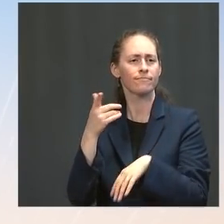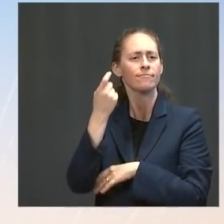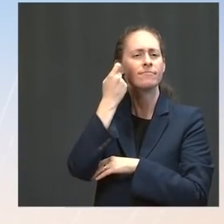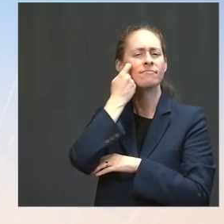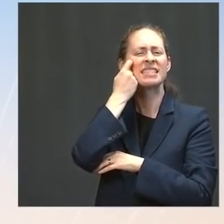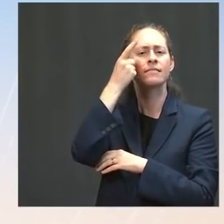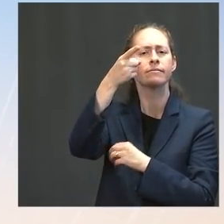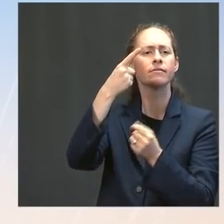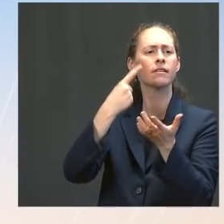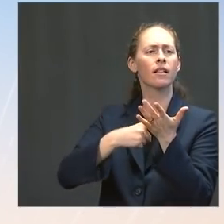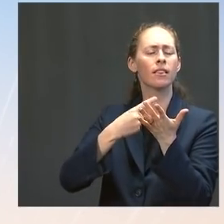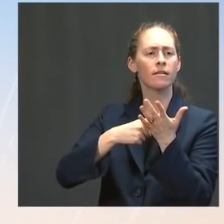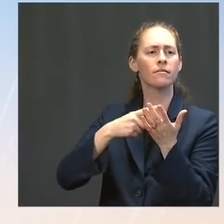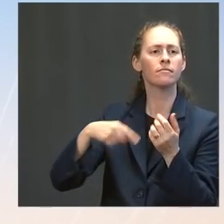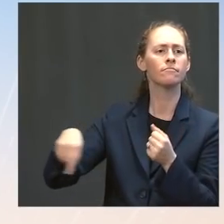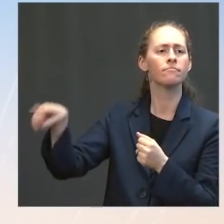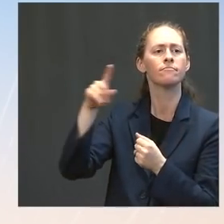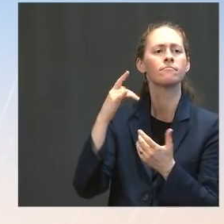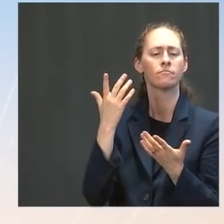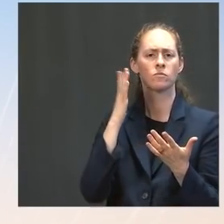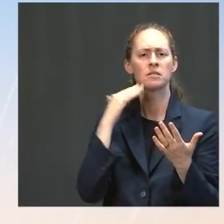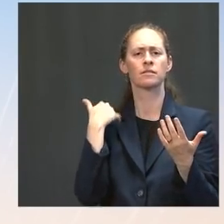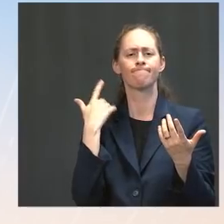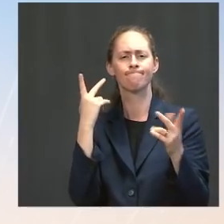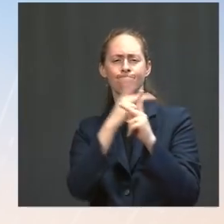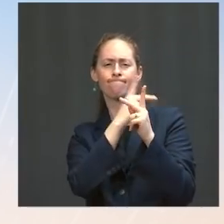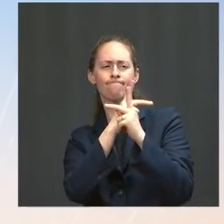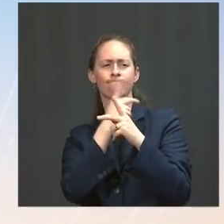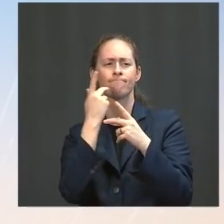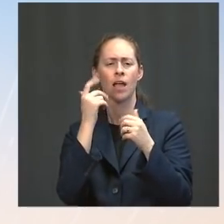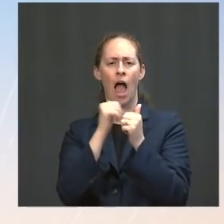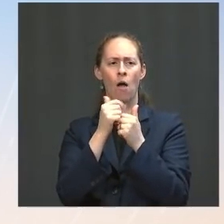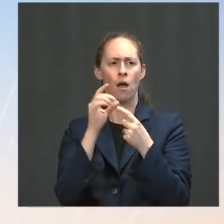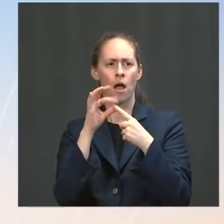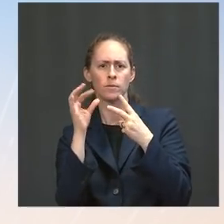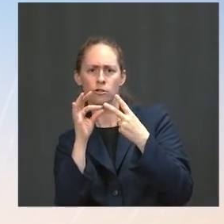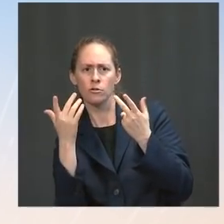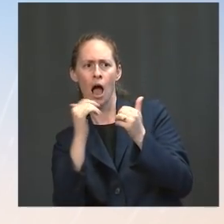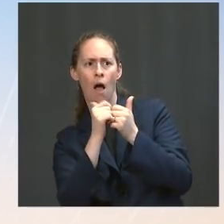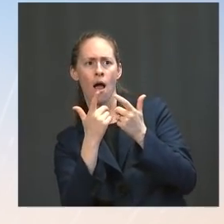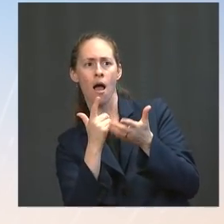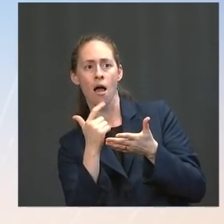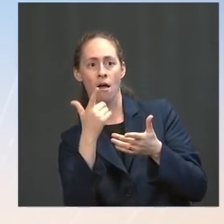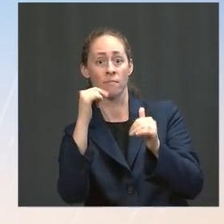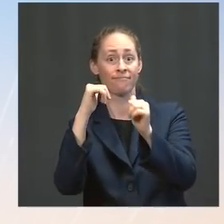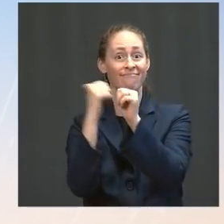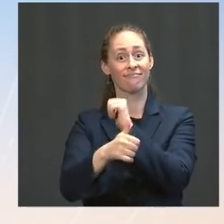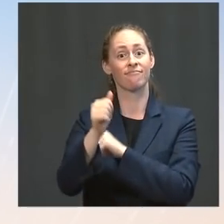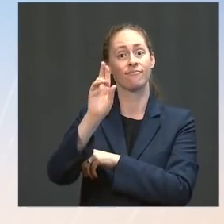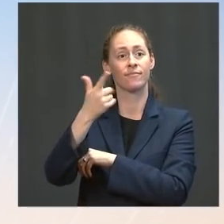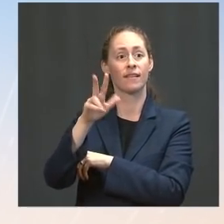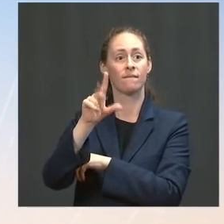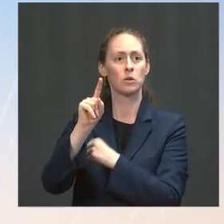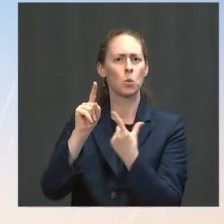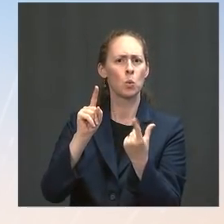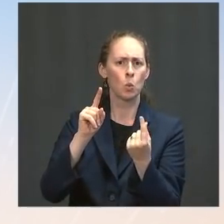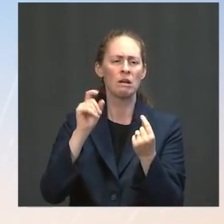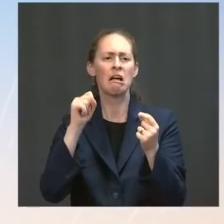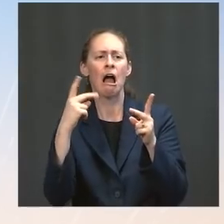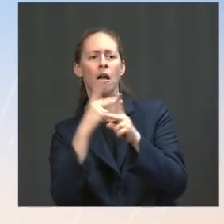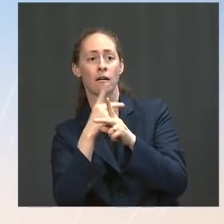the origin of the pandemic that killed so many Americans? I can assure you the president wants to get to the bottom of the root causes